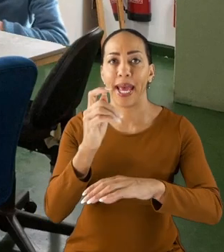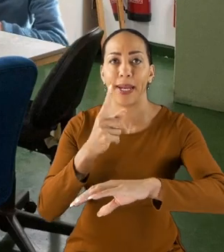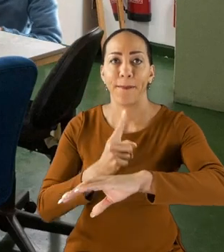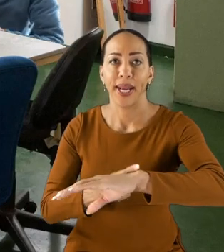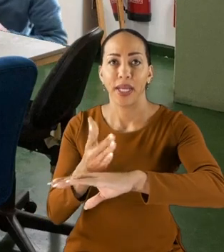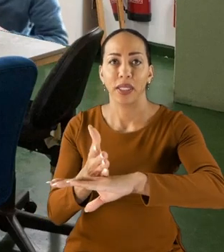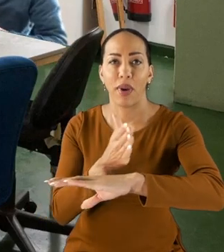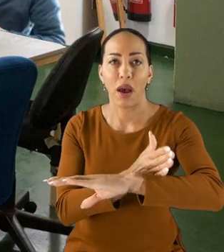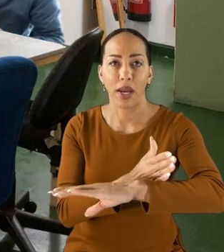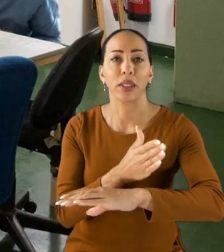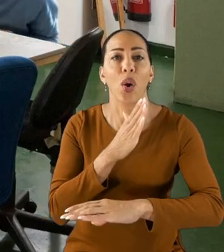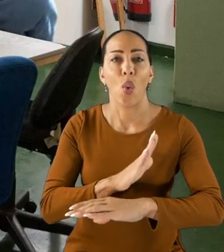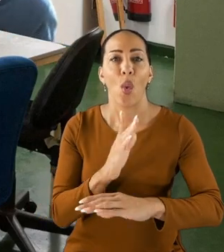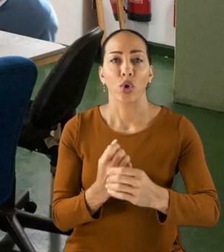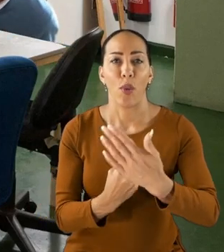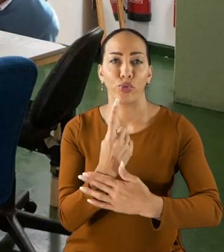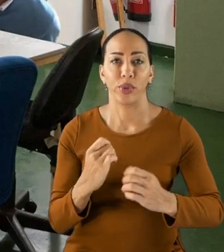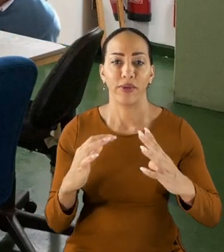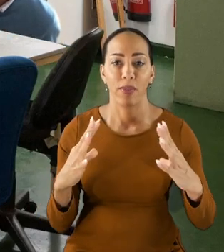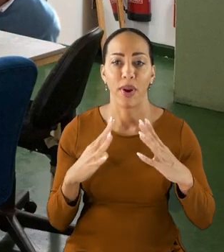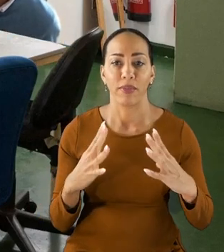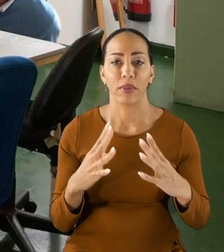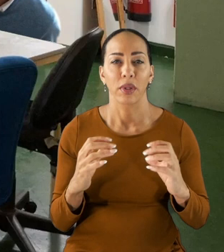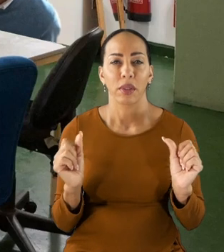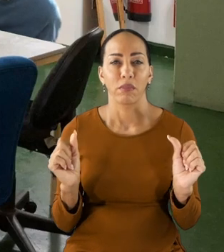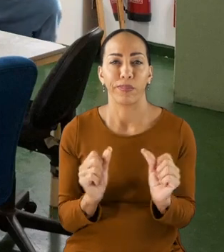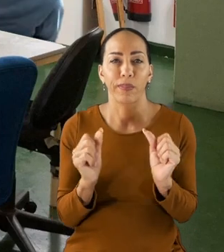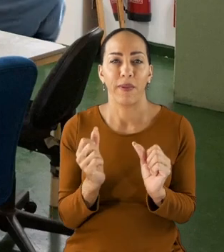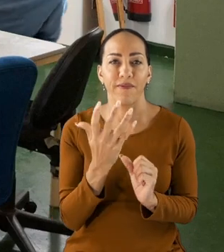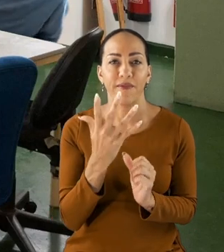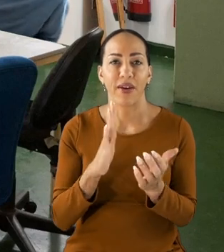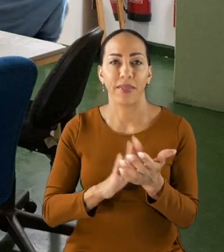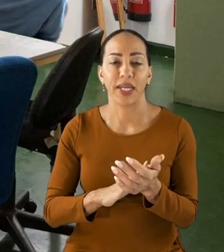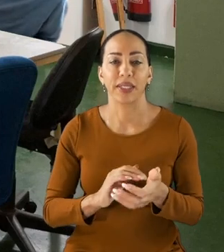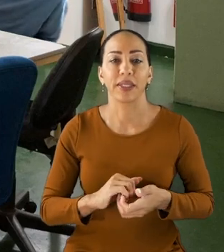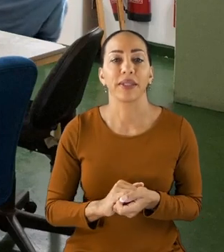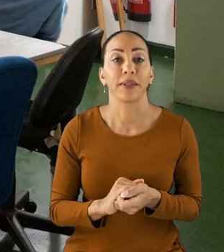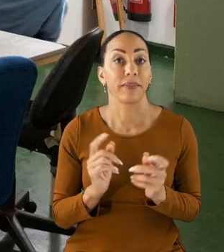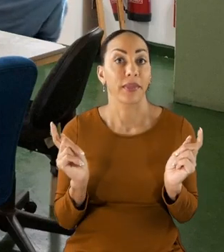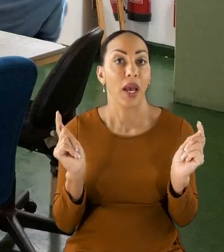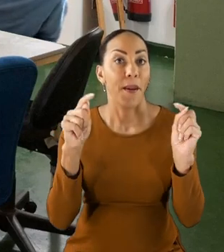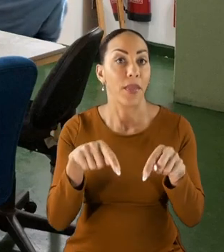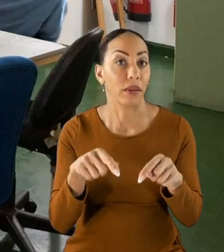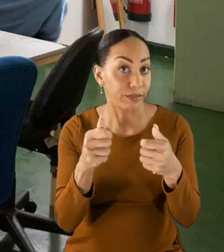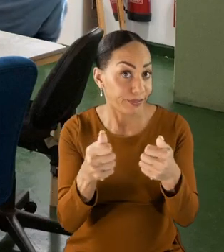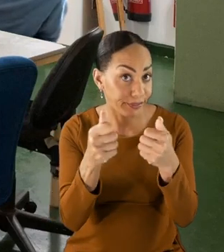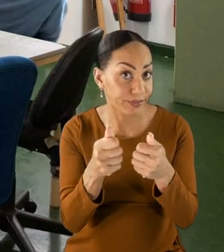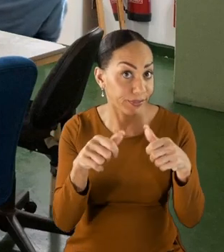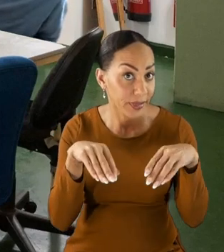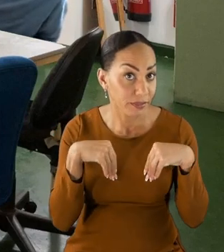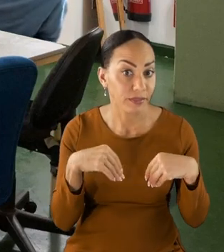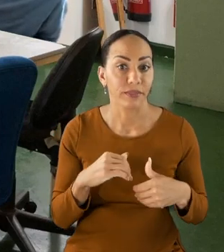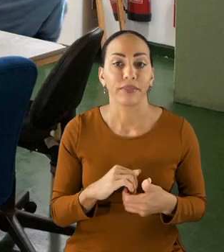I still want to have an opportunity for a break. Maybe we could just have a quick five minute break, and then come back. Would that be okay with